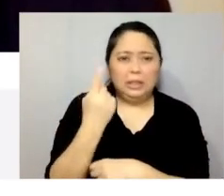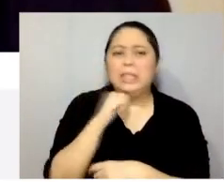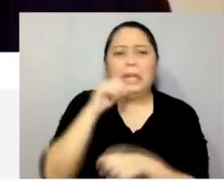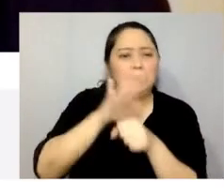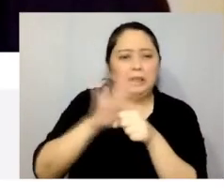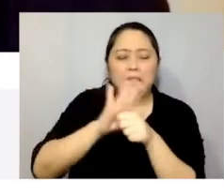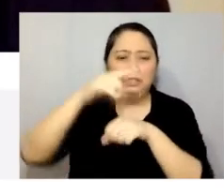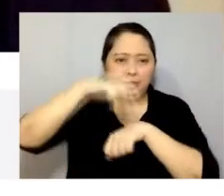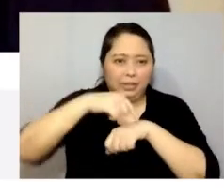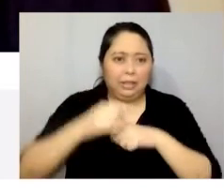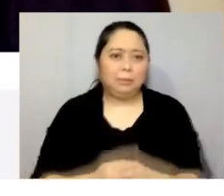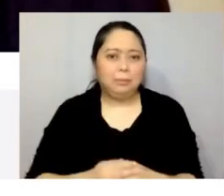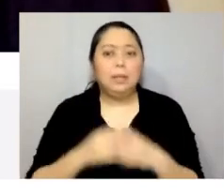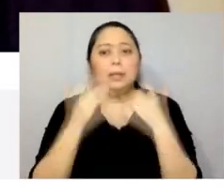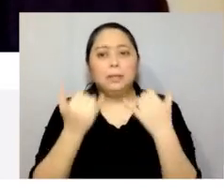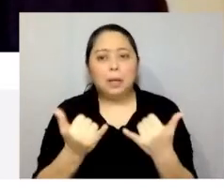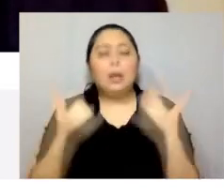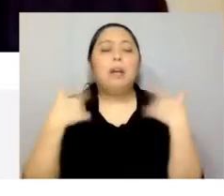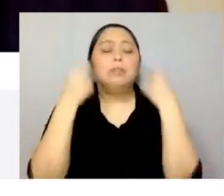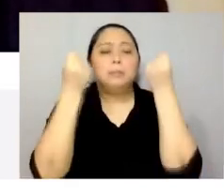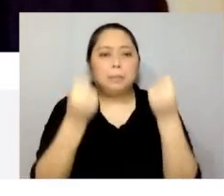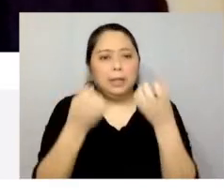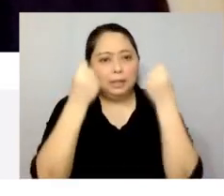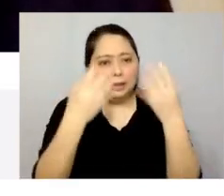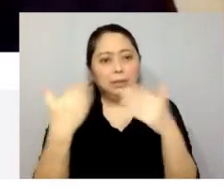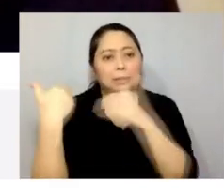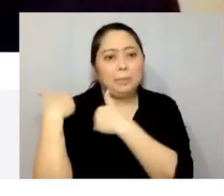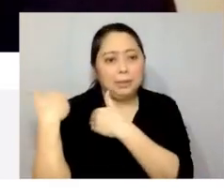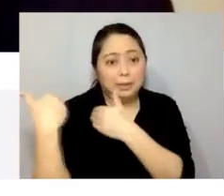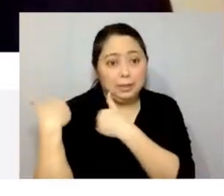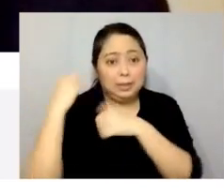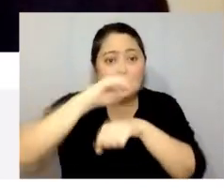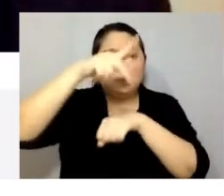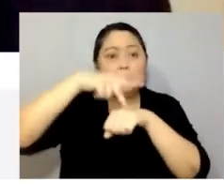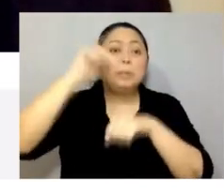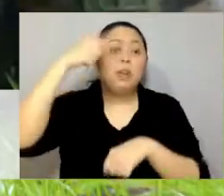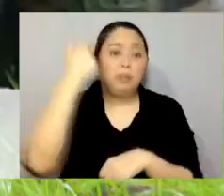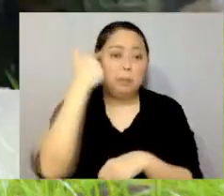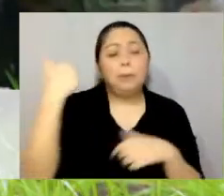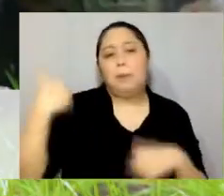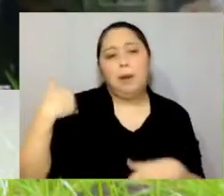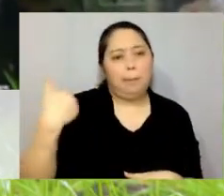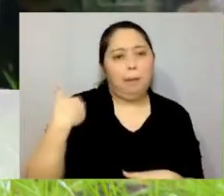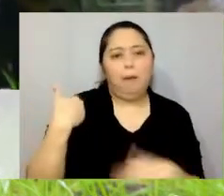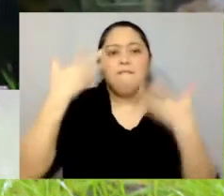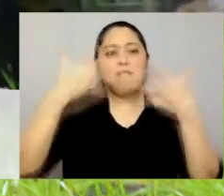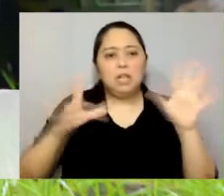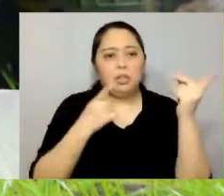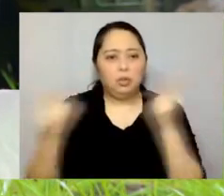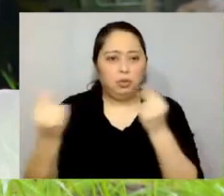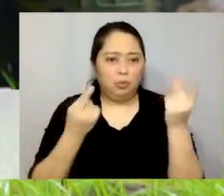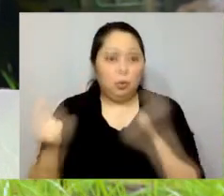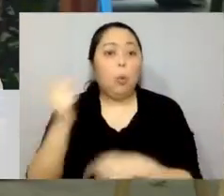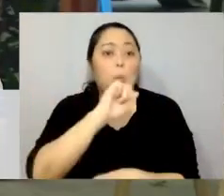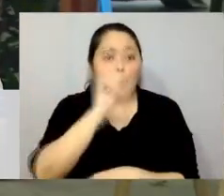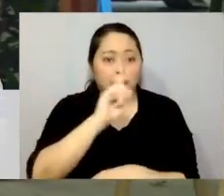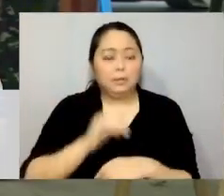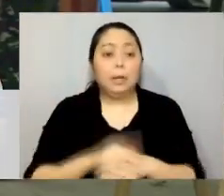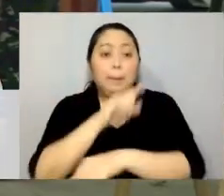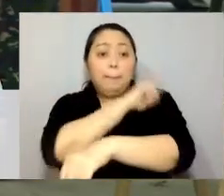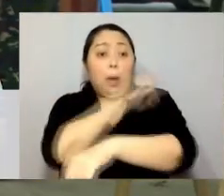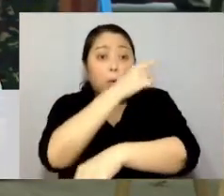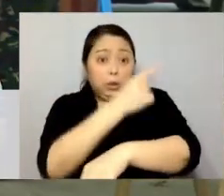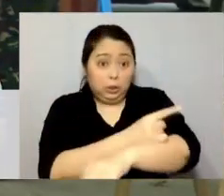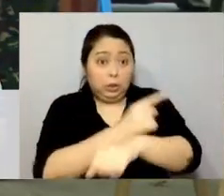Sinarimbo says there are many obligations that the national government has yet to fulfill. Among them is a transfer of powers of